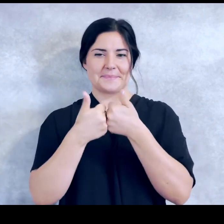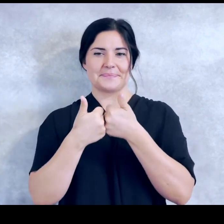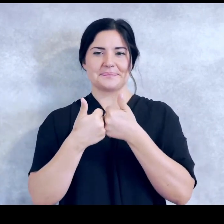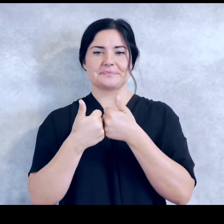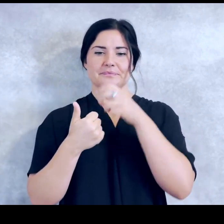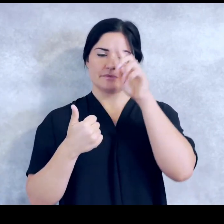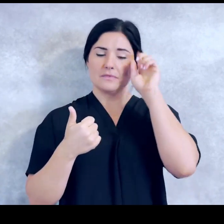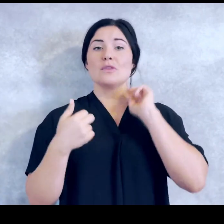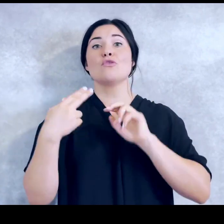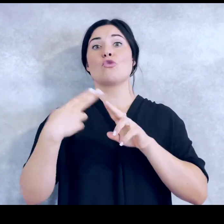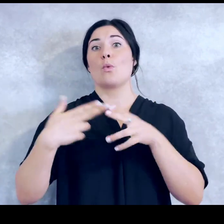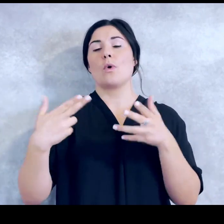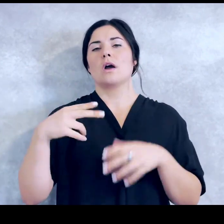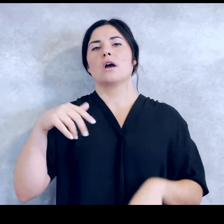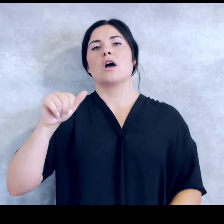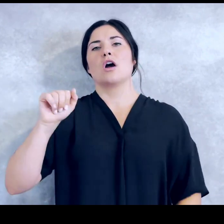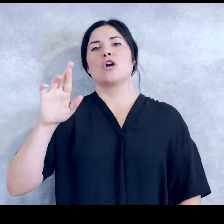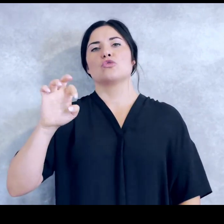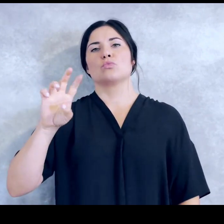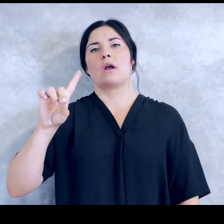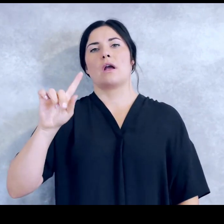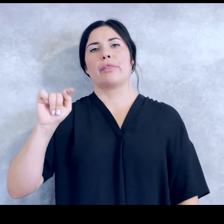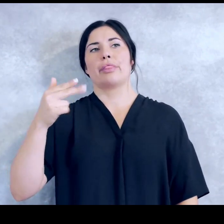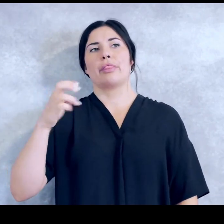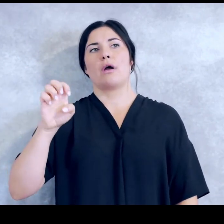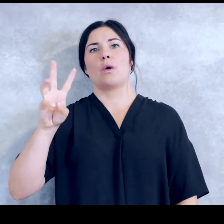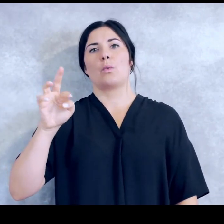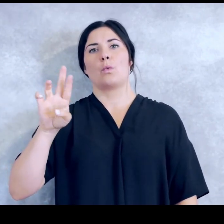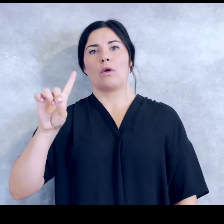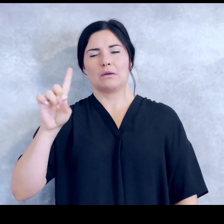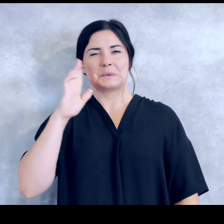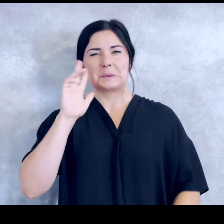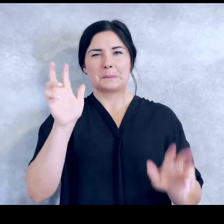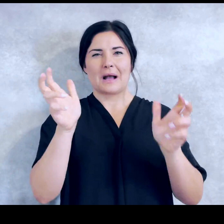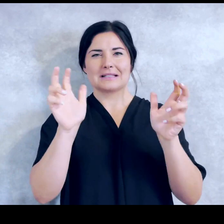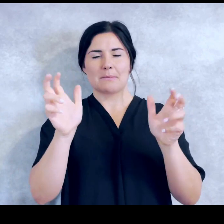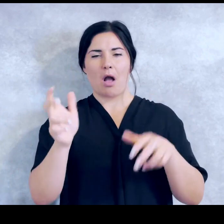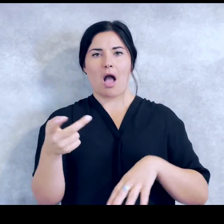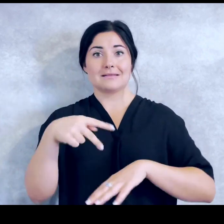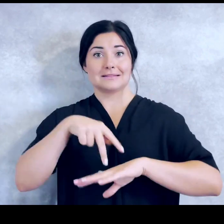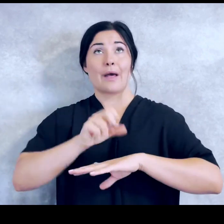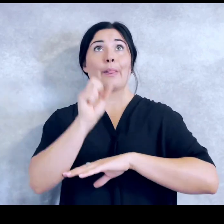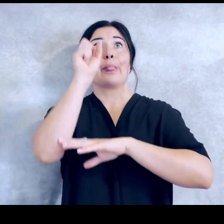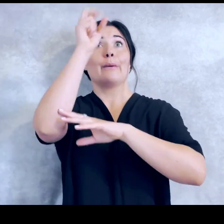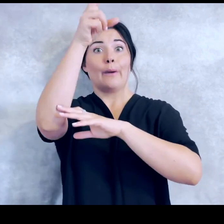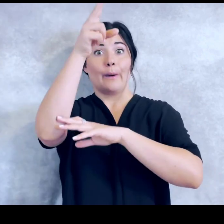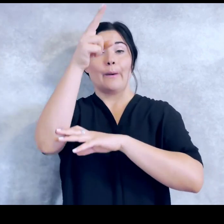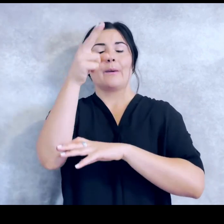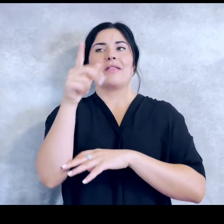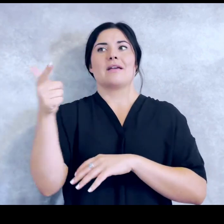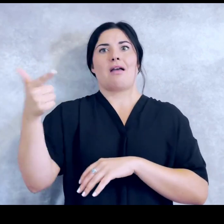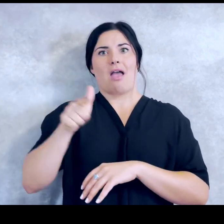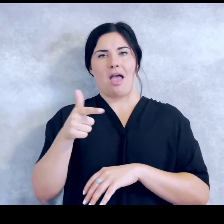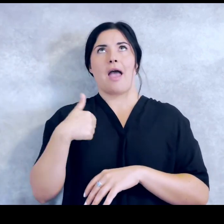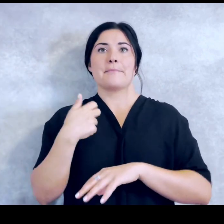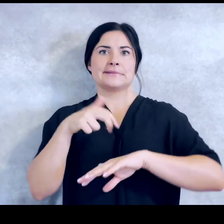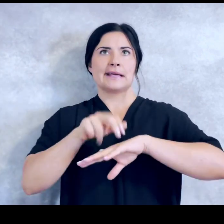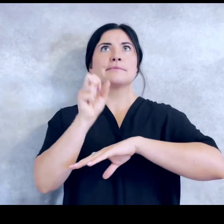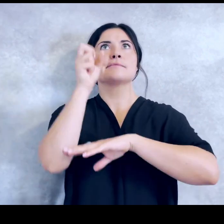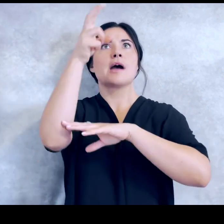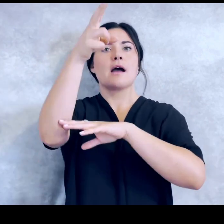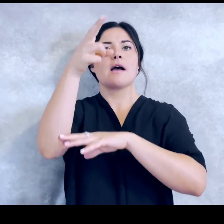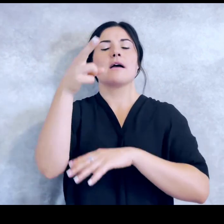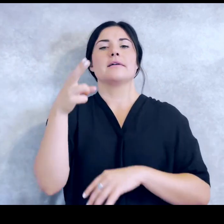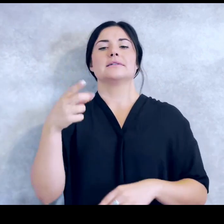play this game called Around the World. Any basketball people out there? And I would play Around the World, and at that time, I